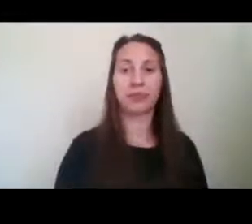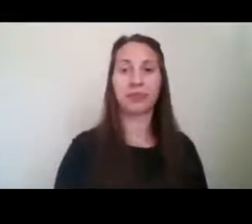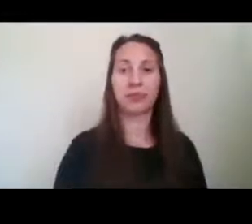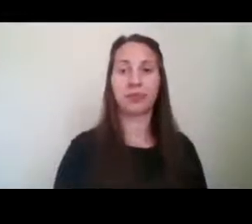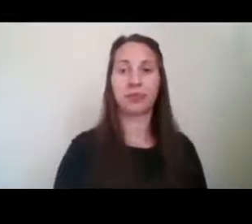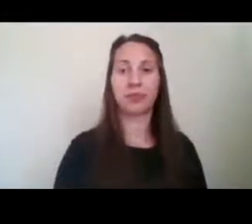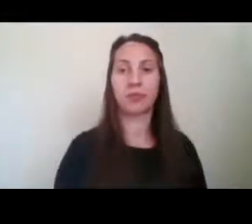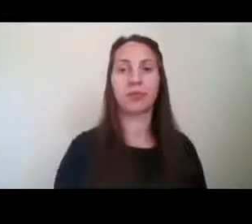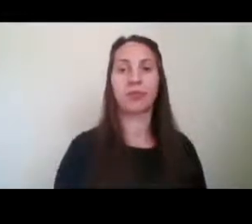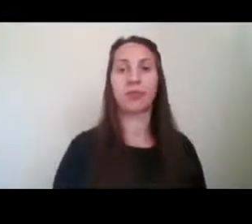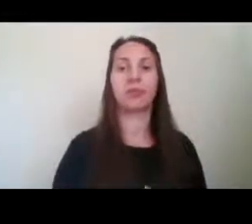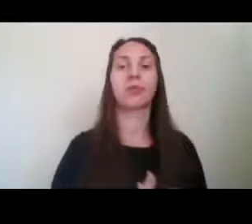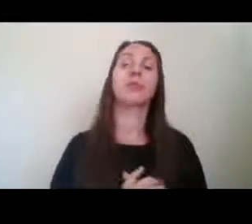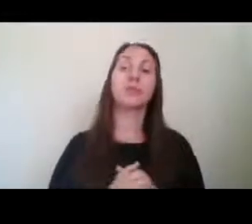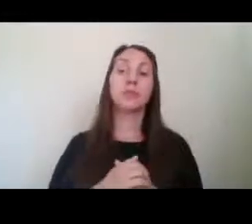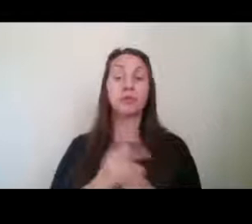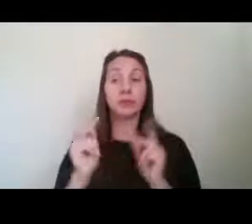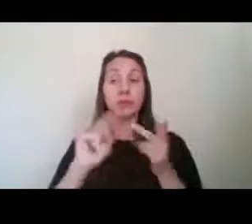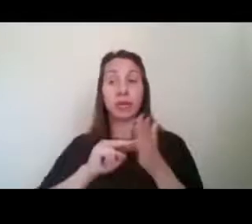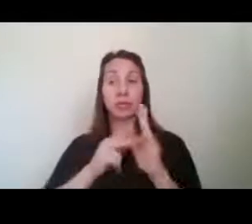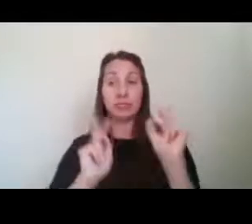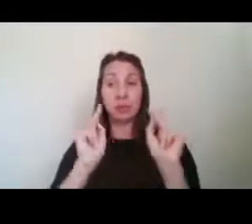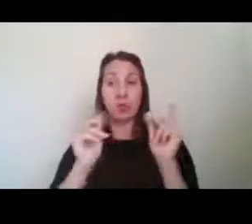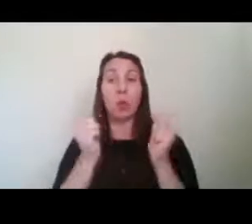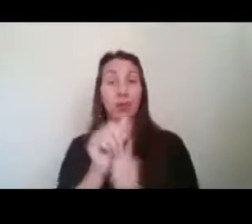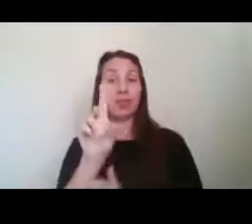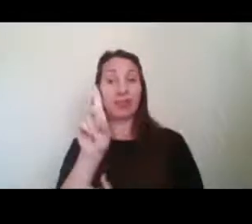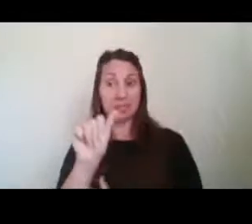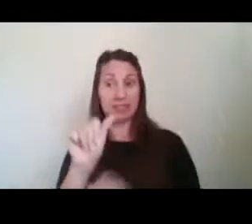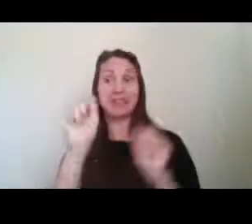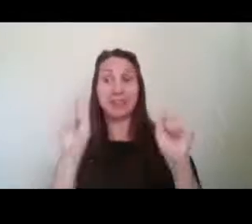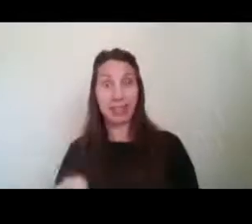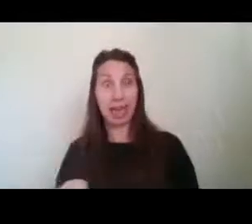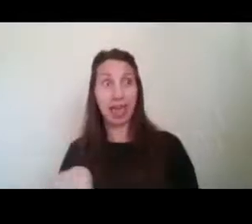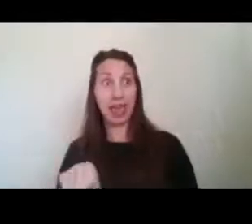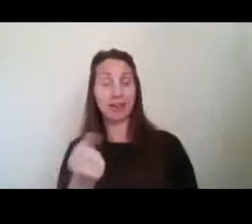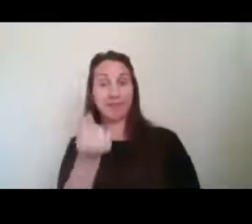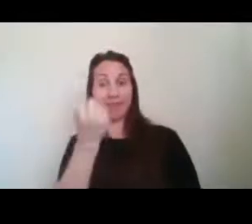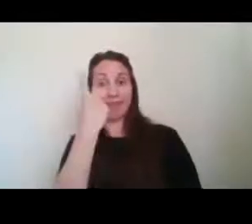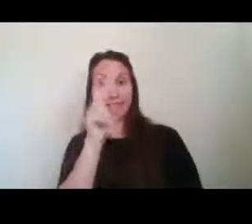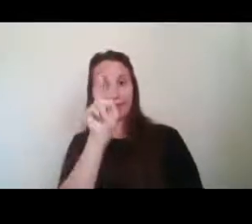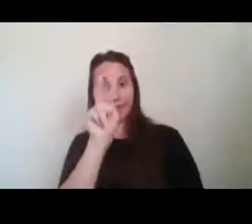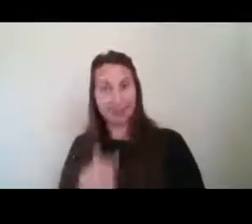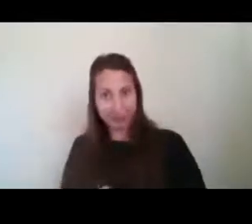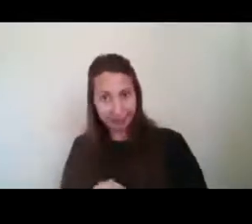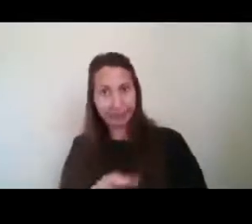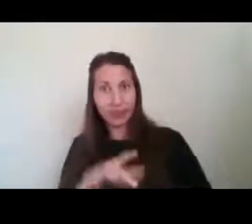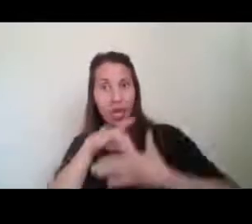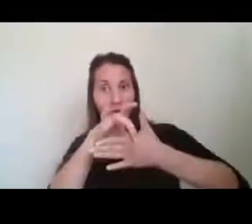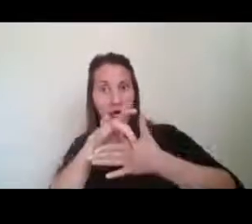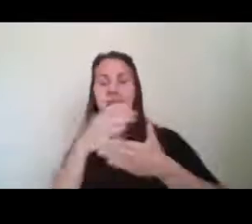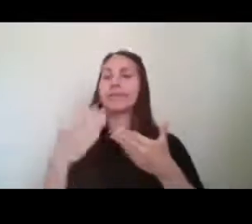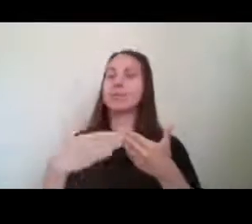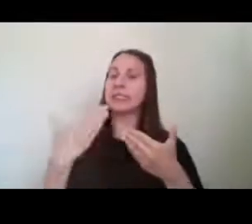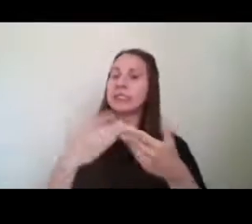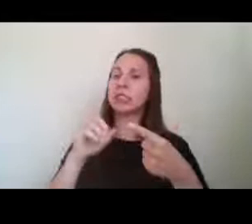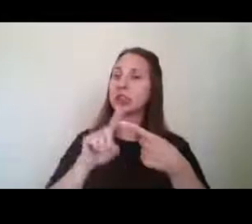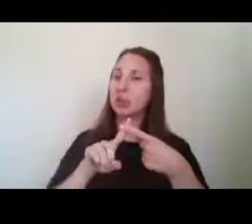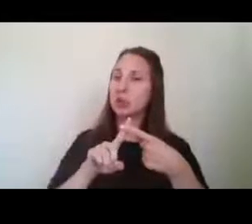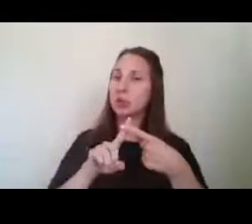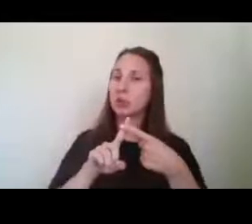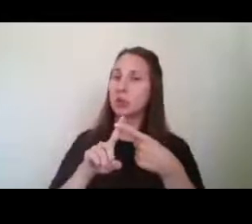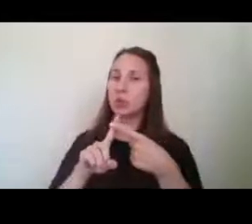people with disabilities can perceive the content, they can understand the content, it's easily navigated with their